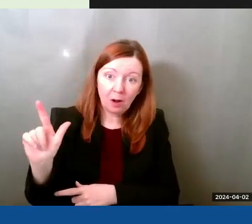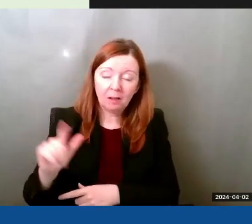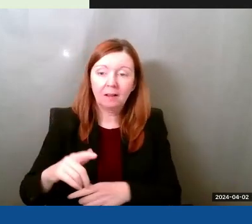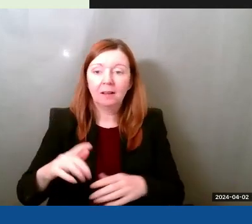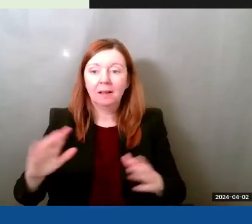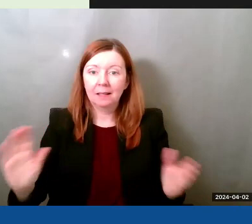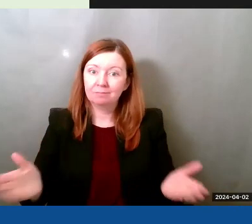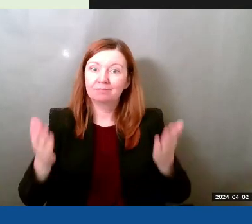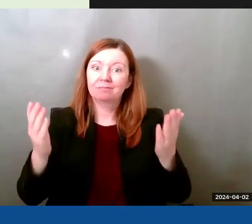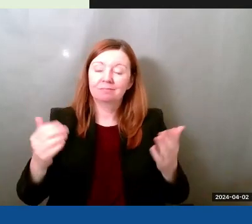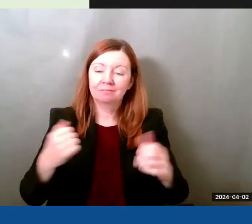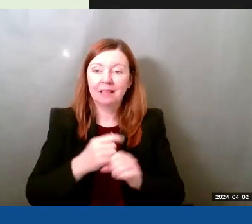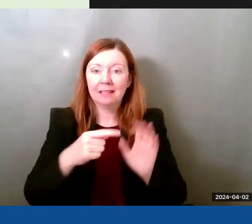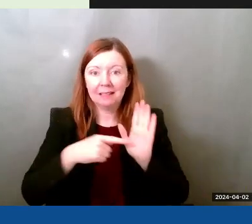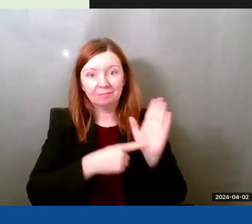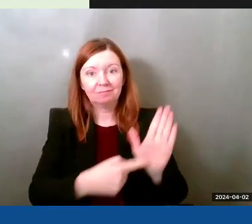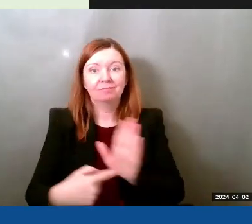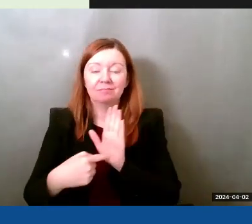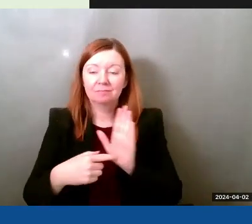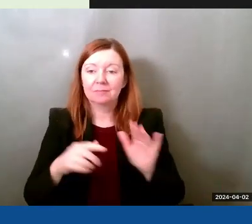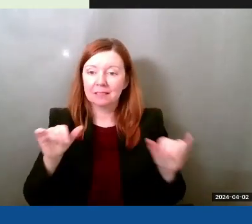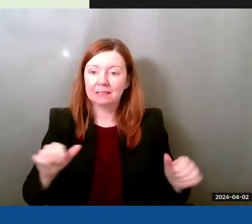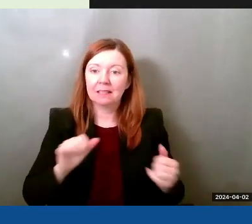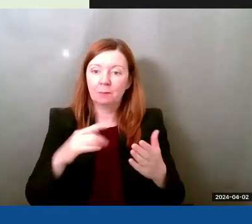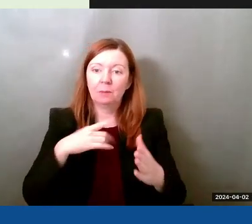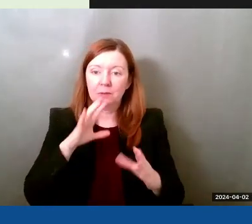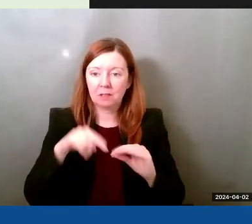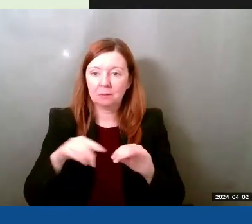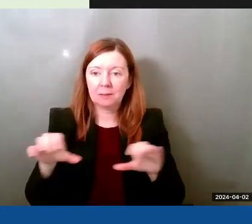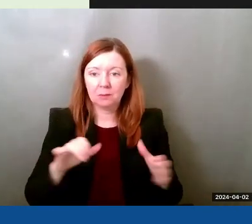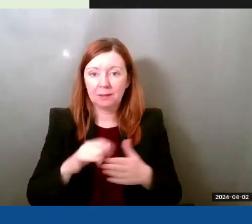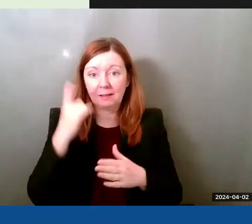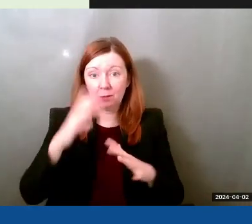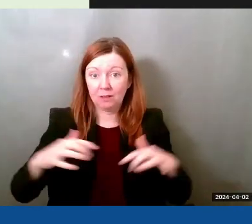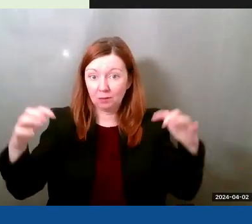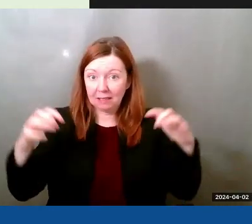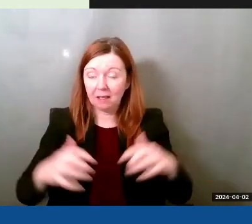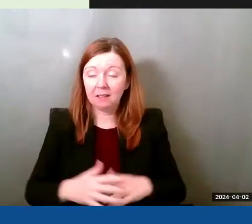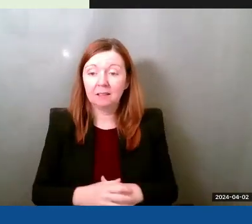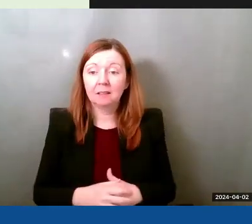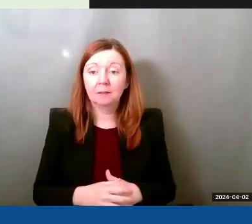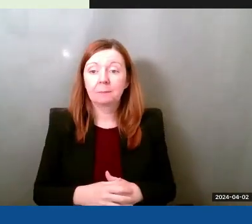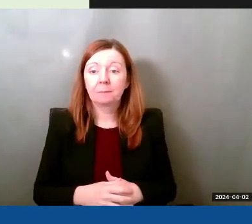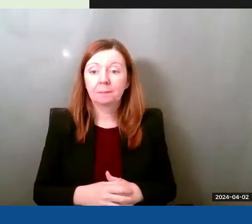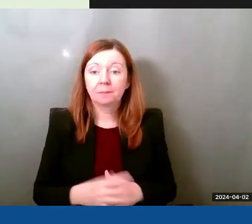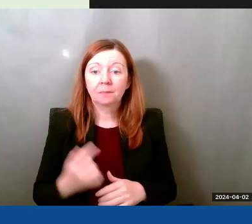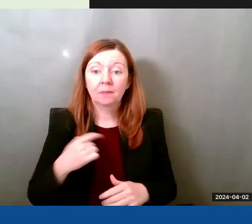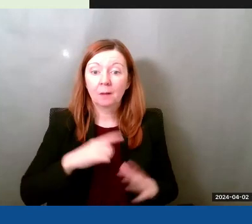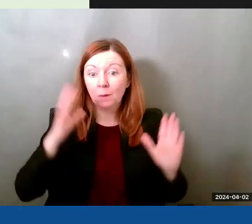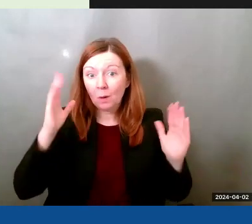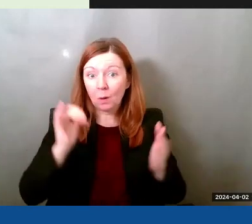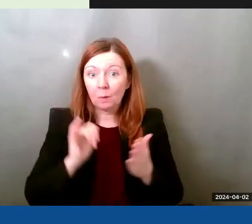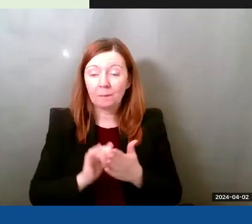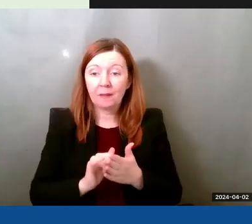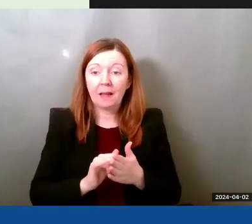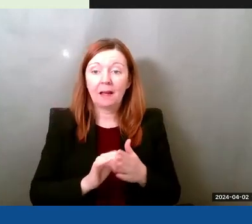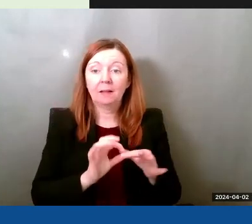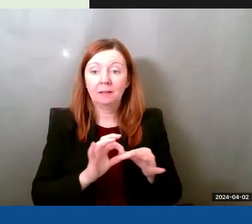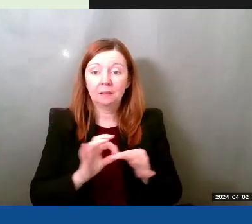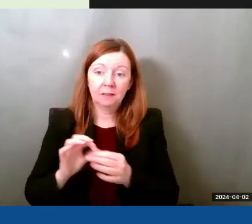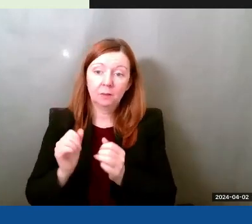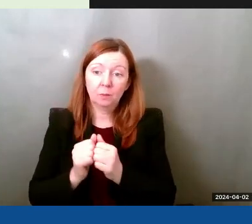life and making it outward facing in the same way that we've talked about doing so for the arena. And would hope that along with